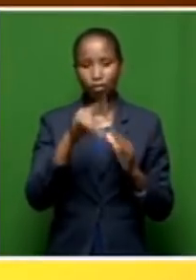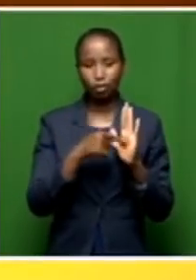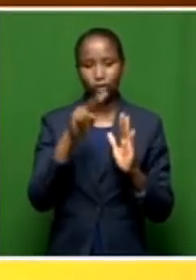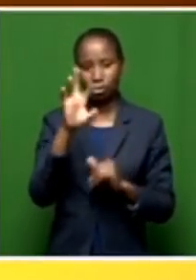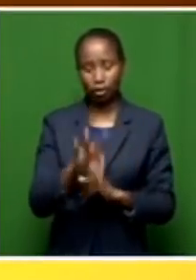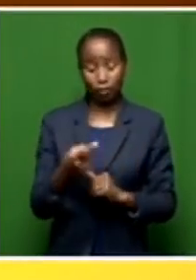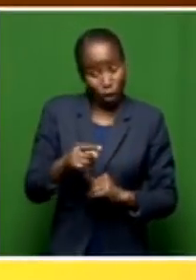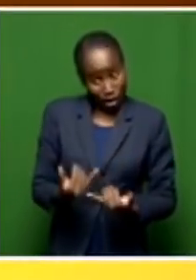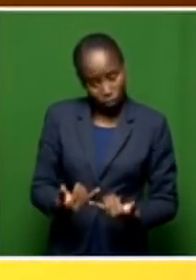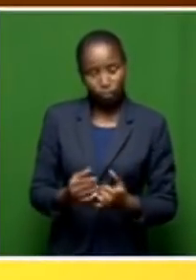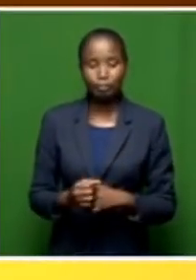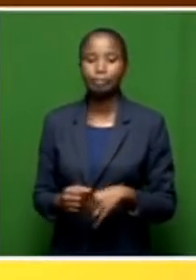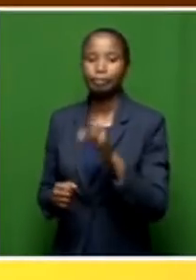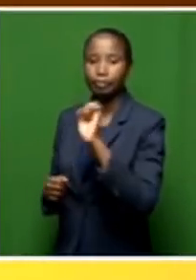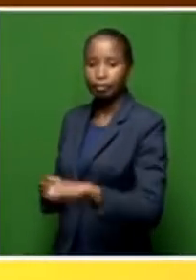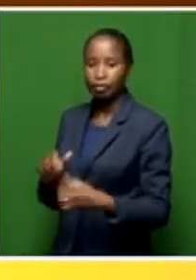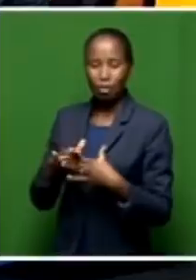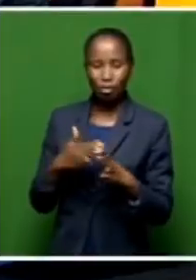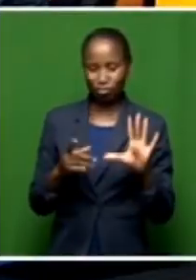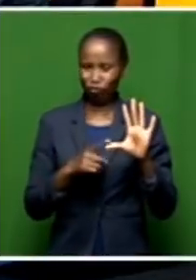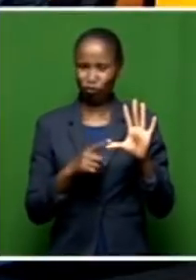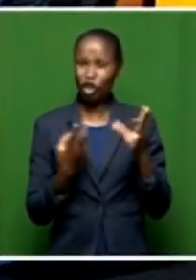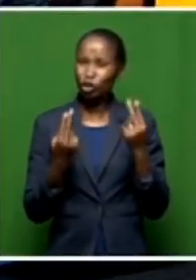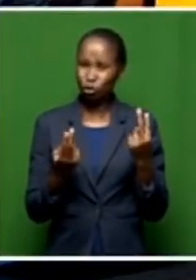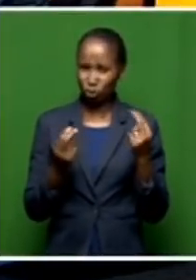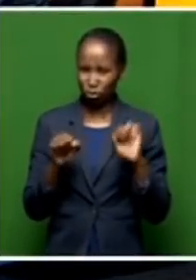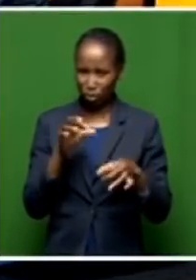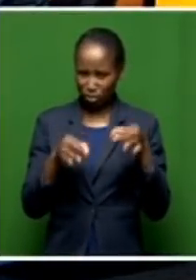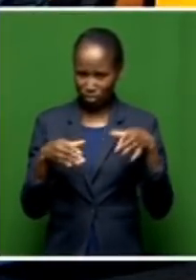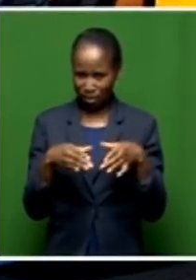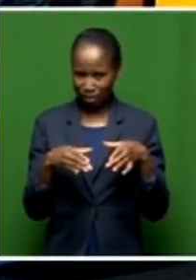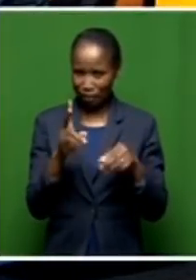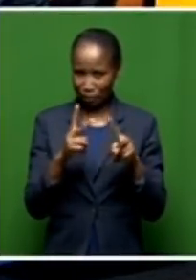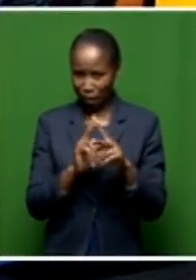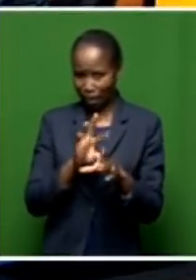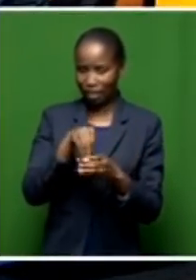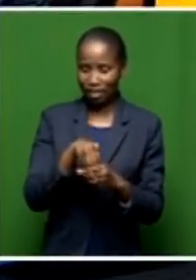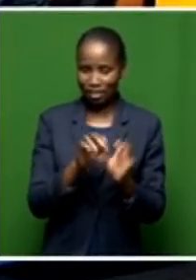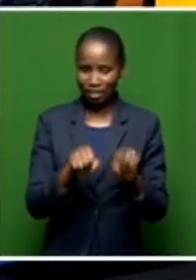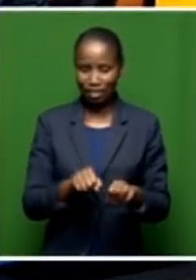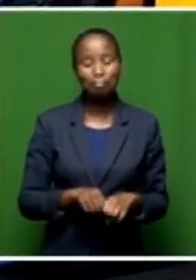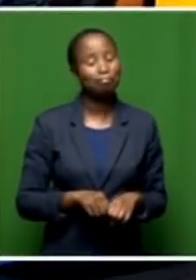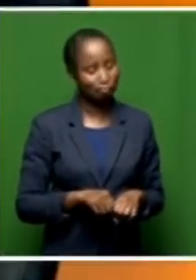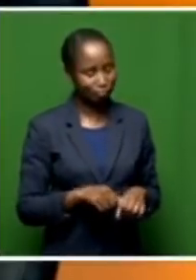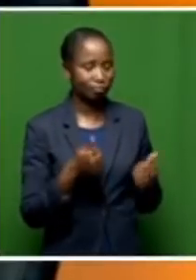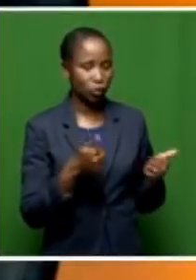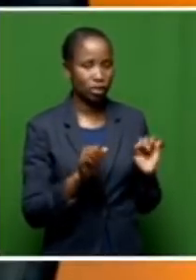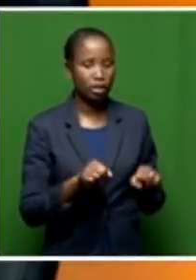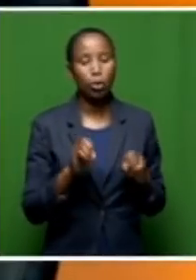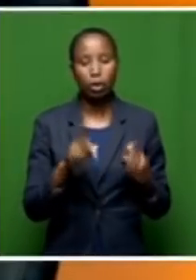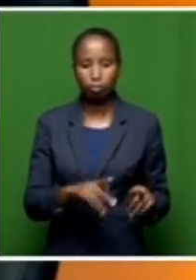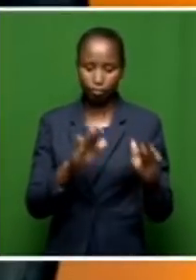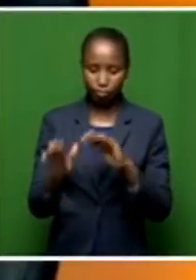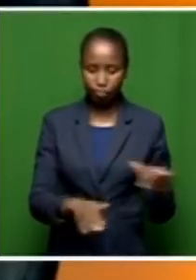so that also comes into play. That's correct. All right. Moving straight along, Prof. Okay, and then